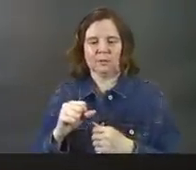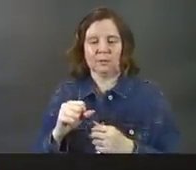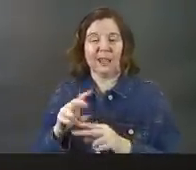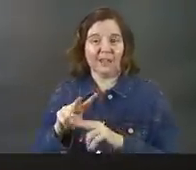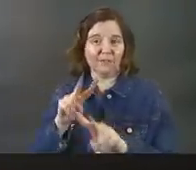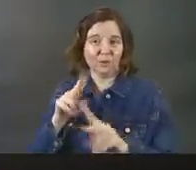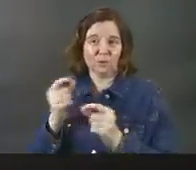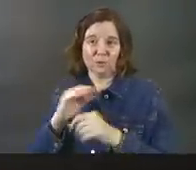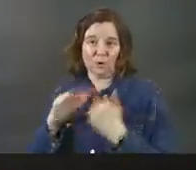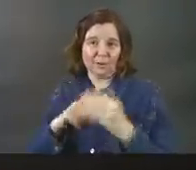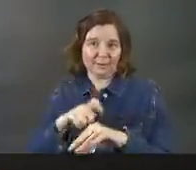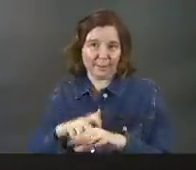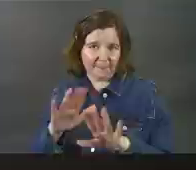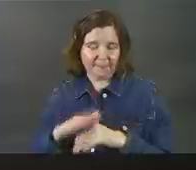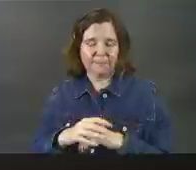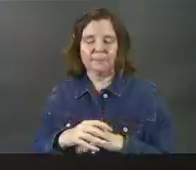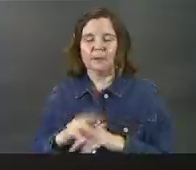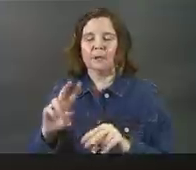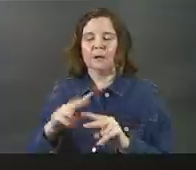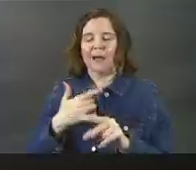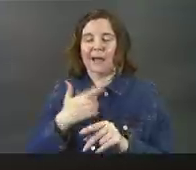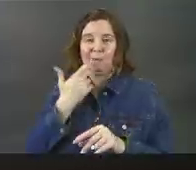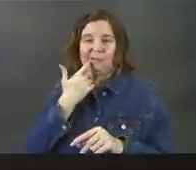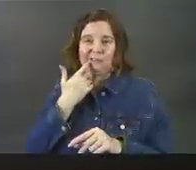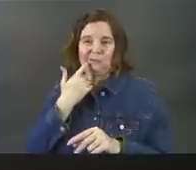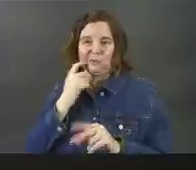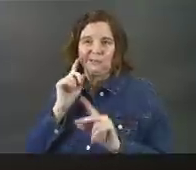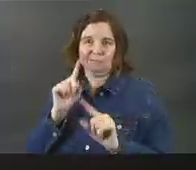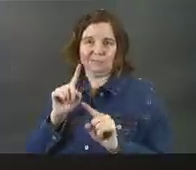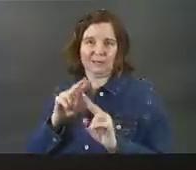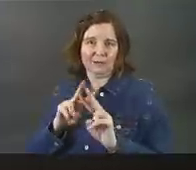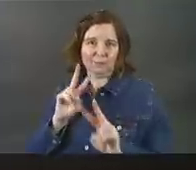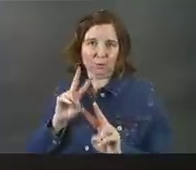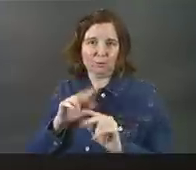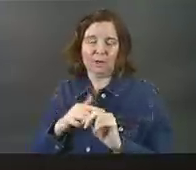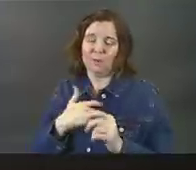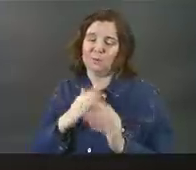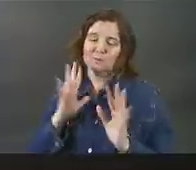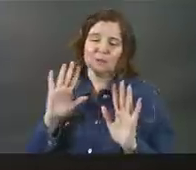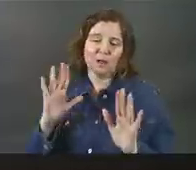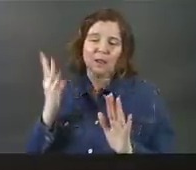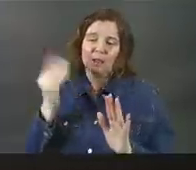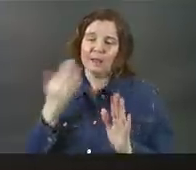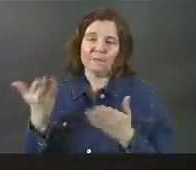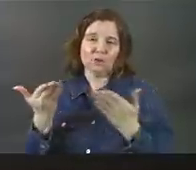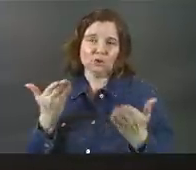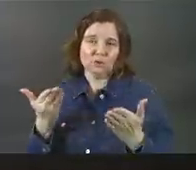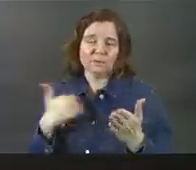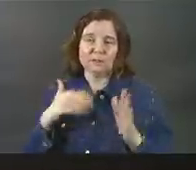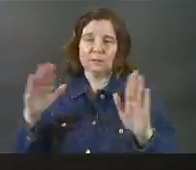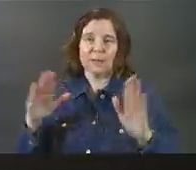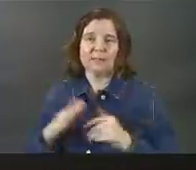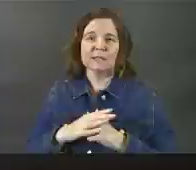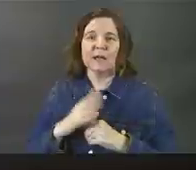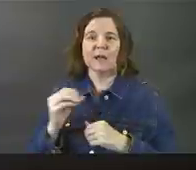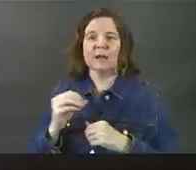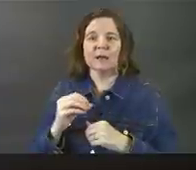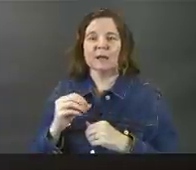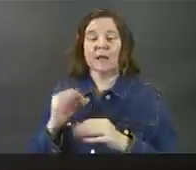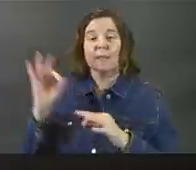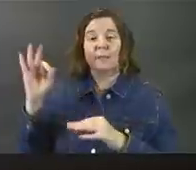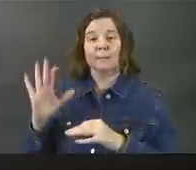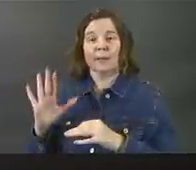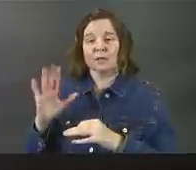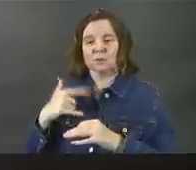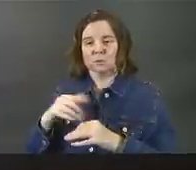funerals do this all the time, okay? Funerals, I was just at a funeral recently, and it was a lovely lovely service and it was amazing. And the